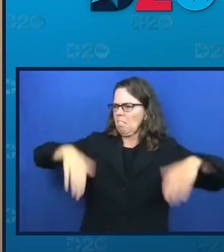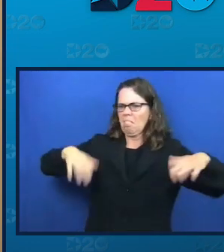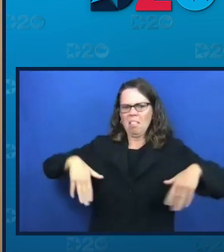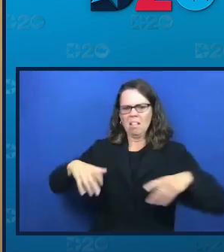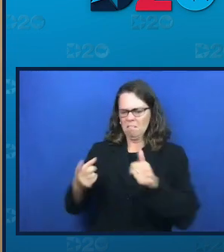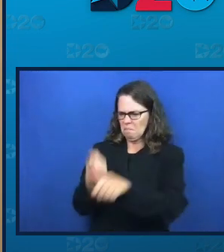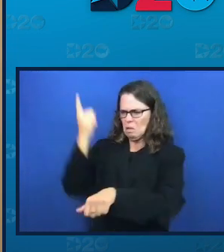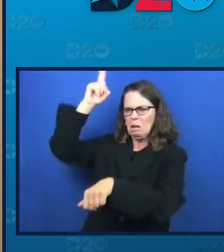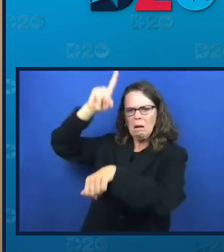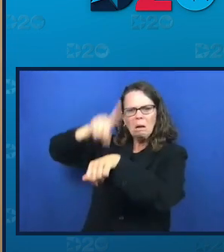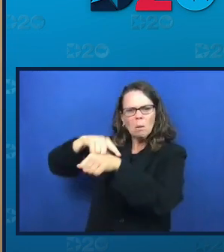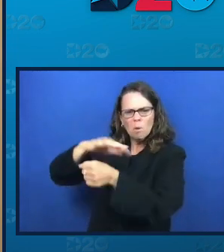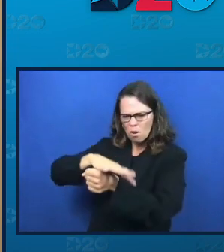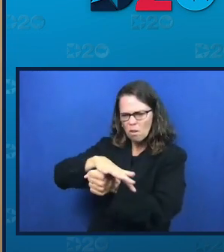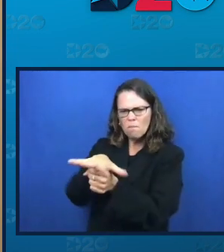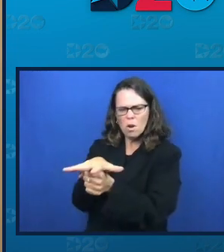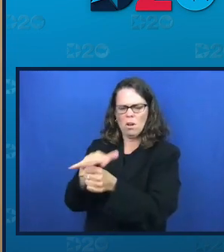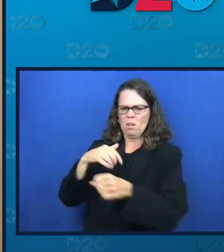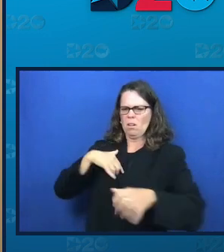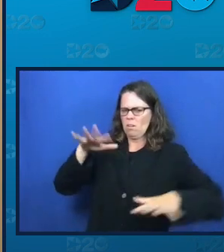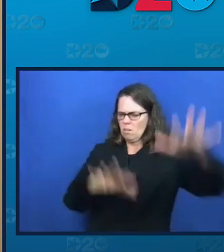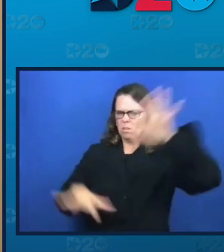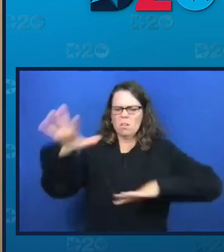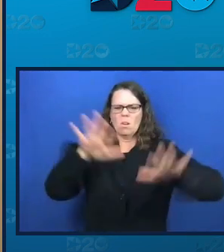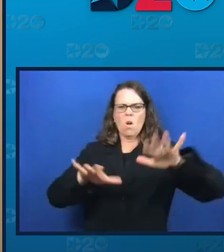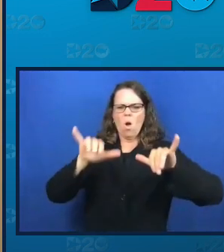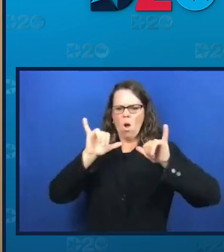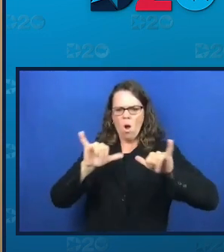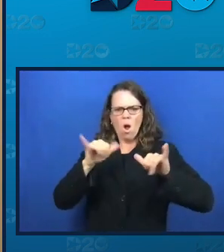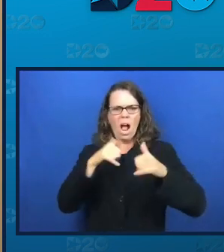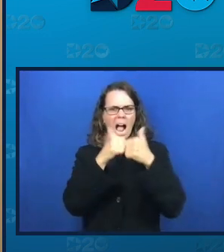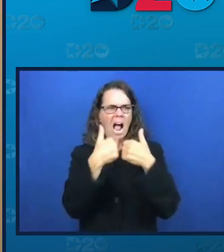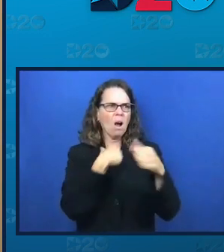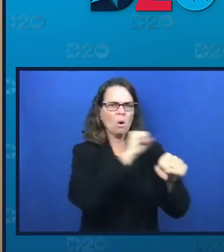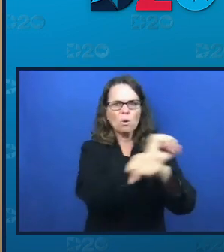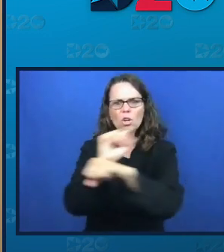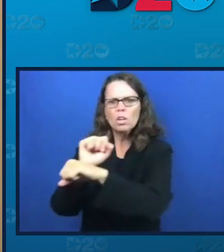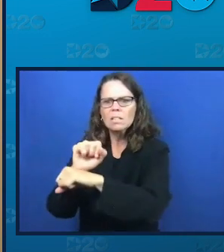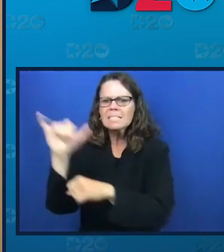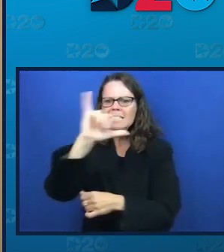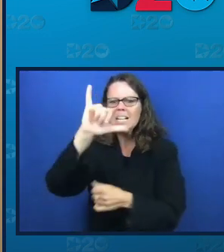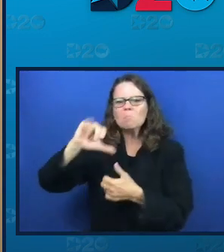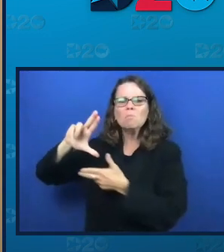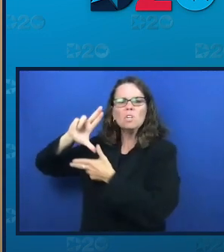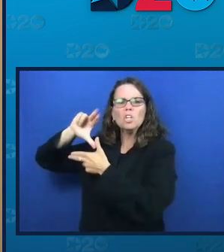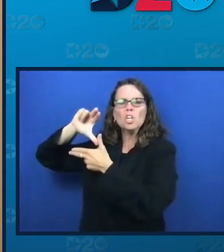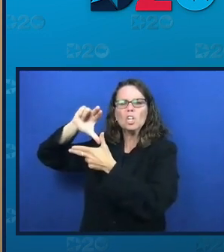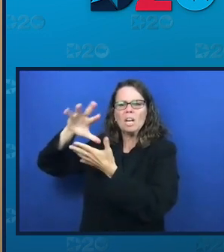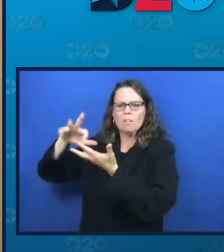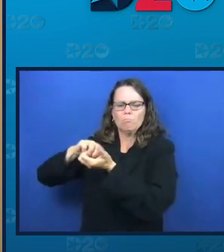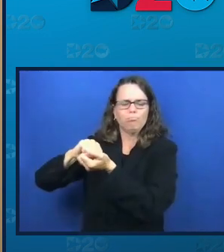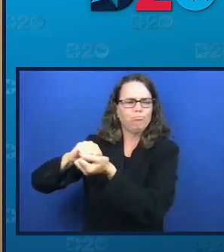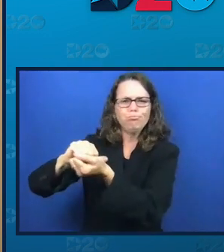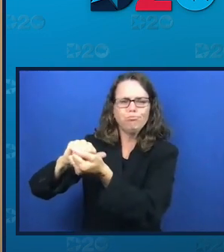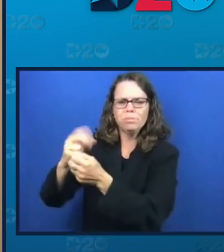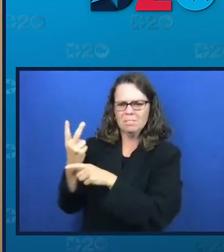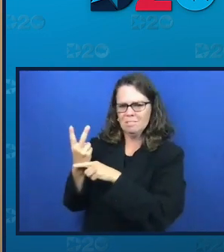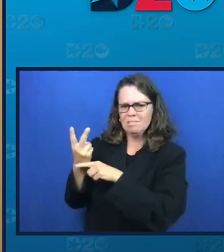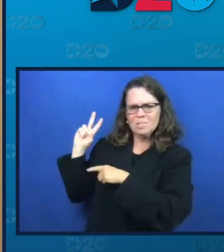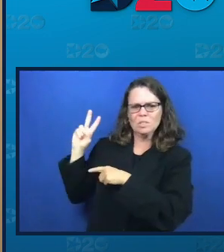that just came in 2 weeks ago, and we were almost right on the eye. And I mean, we were doing things we never thought we'd be